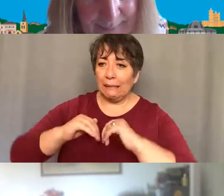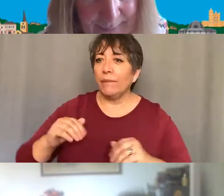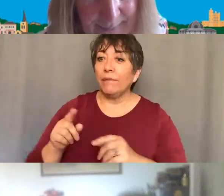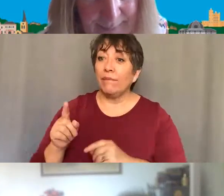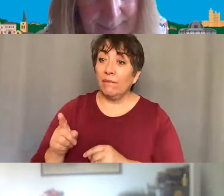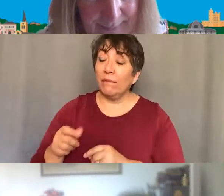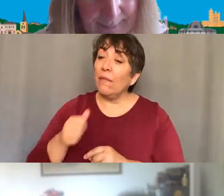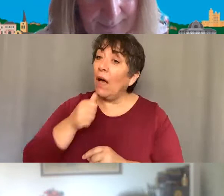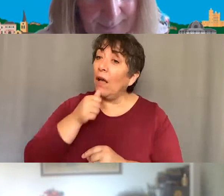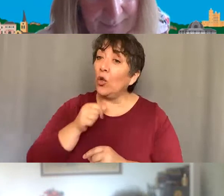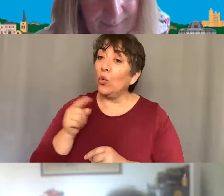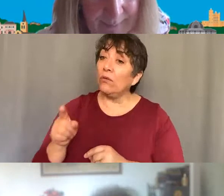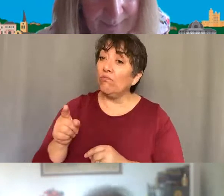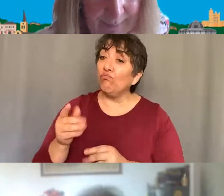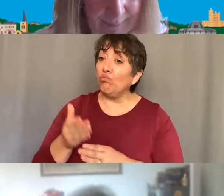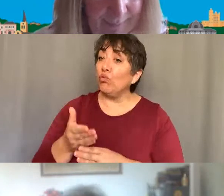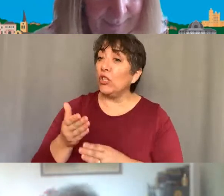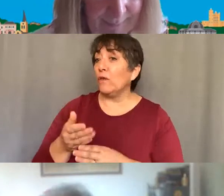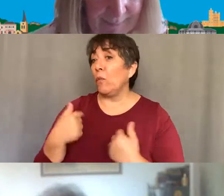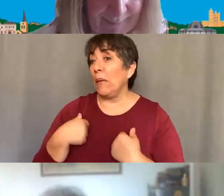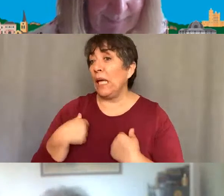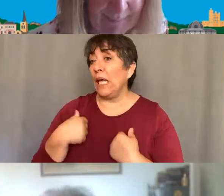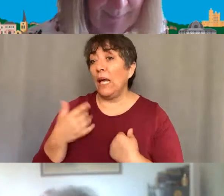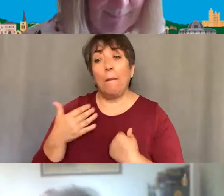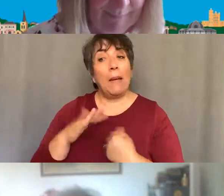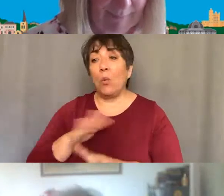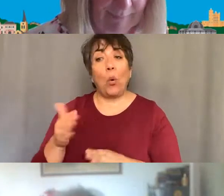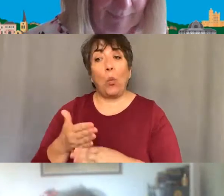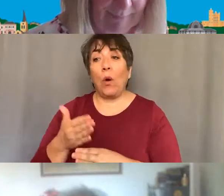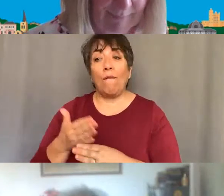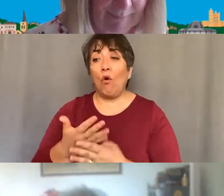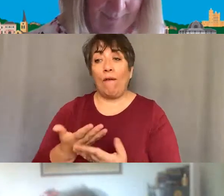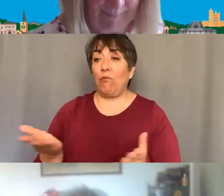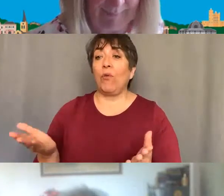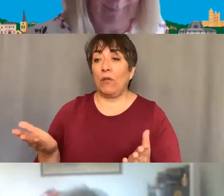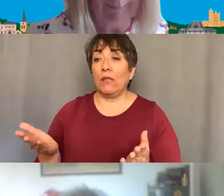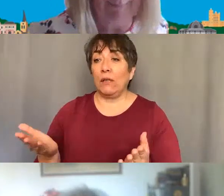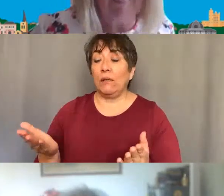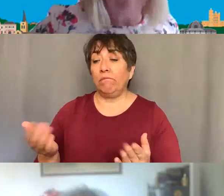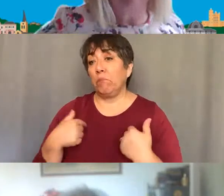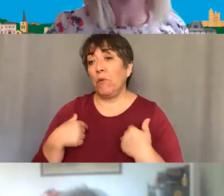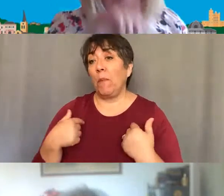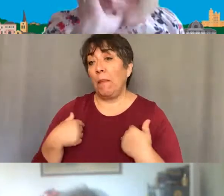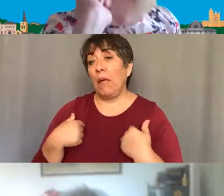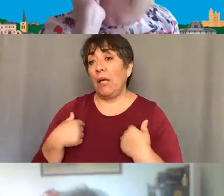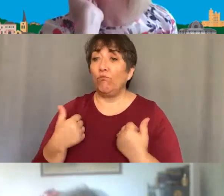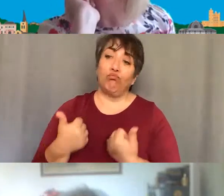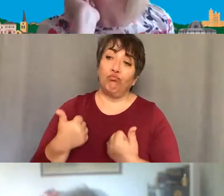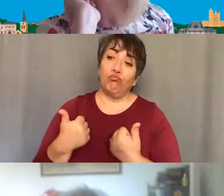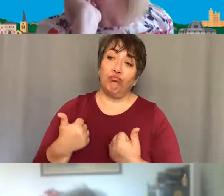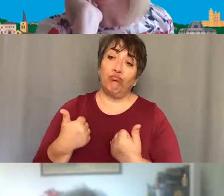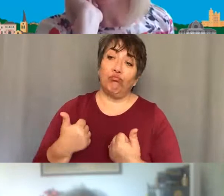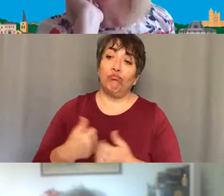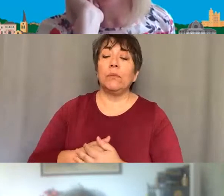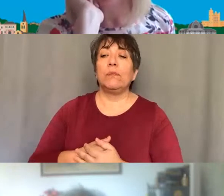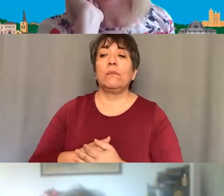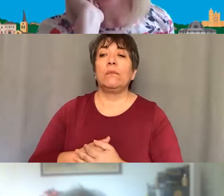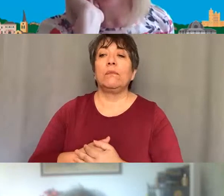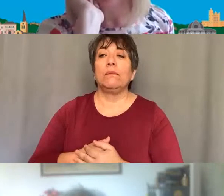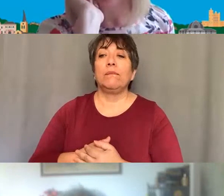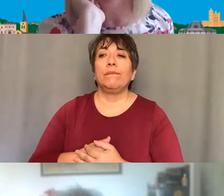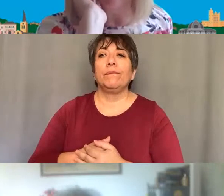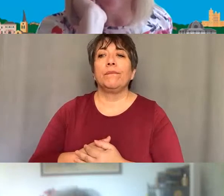NHS app, and it works for me. It might not work for everybody, but I do see the value in it for me personally speaking. And in terms,